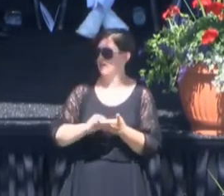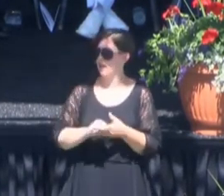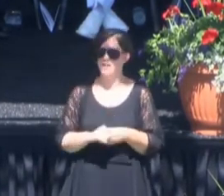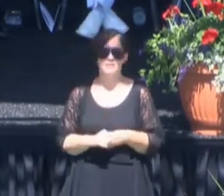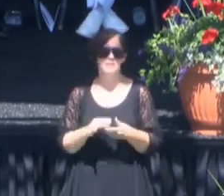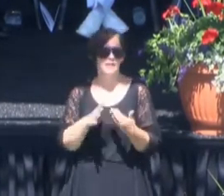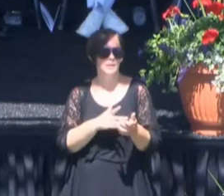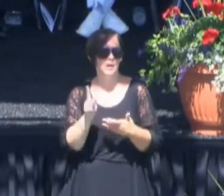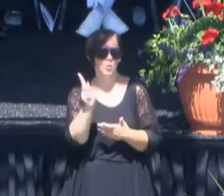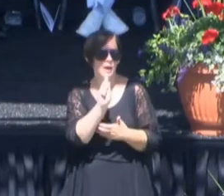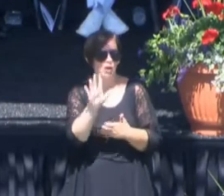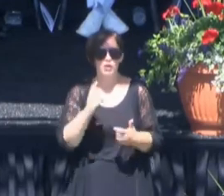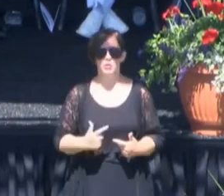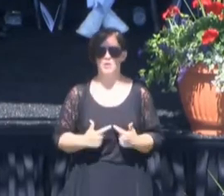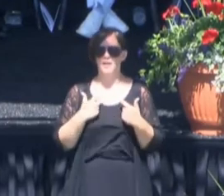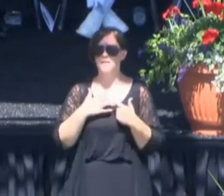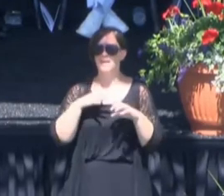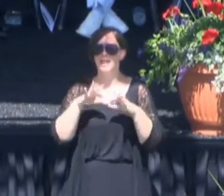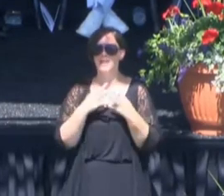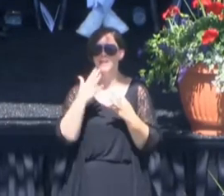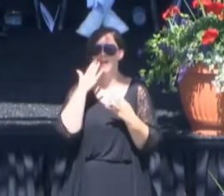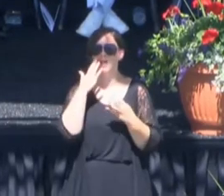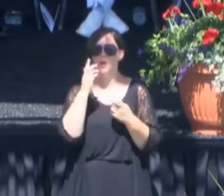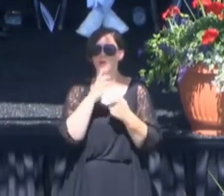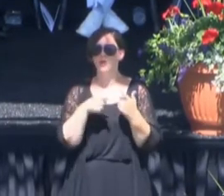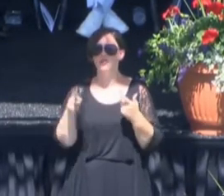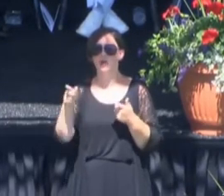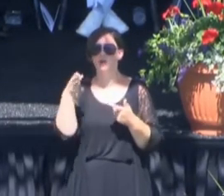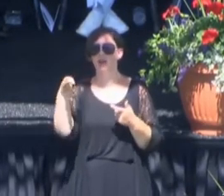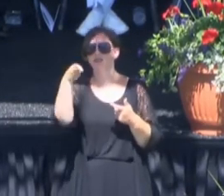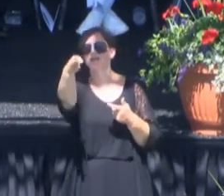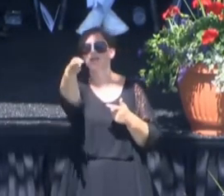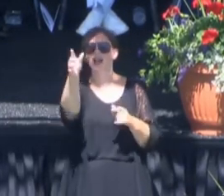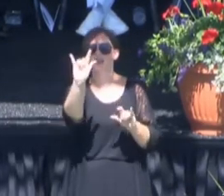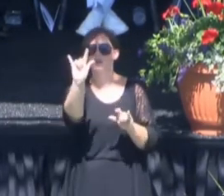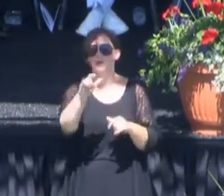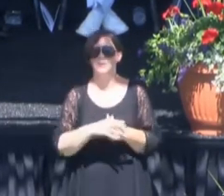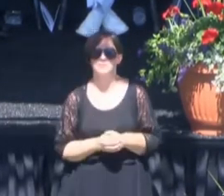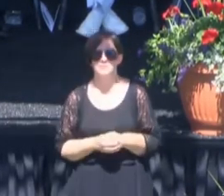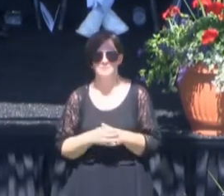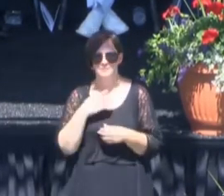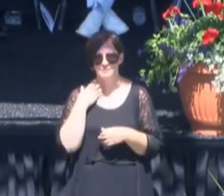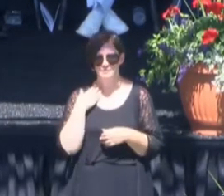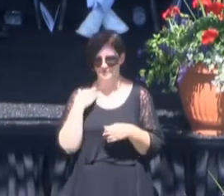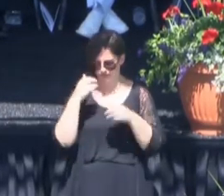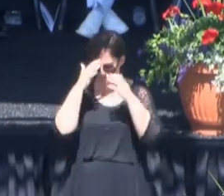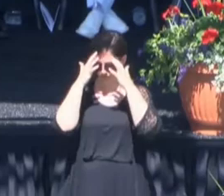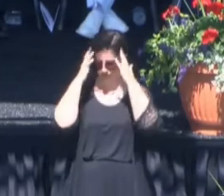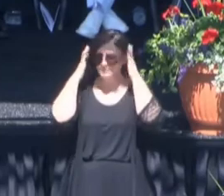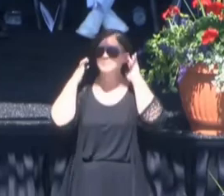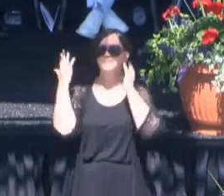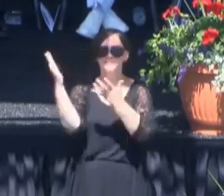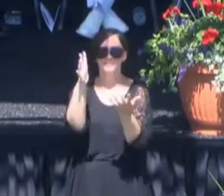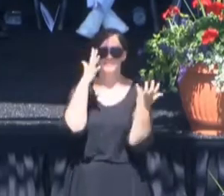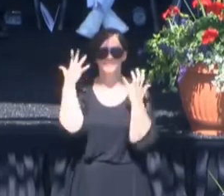what stage of life we're in. My family, I know you're on the 50-yard line. I love you guys. Let's give them a round of